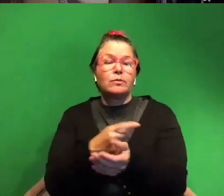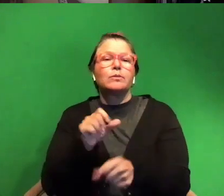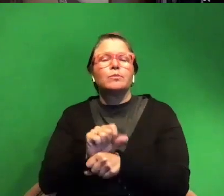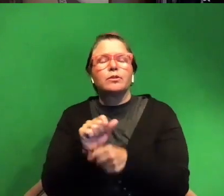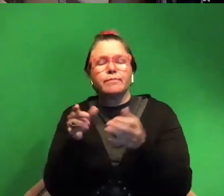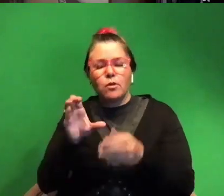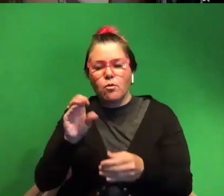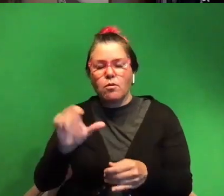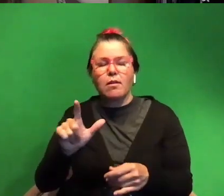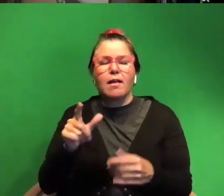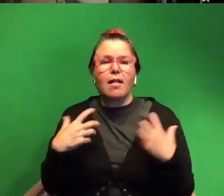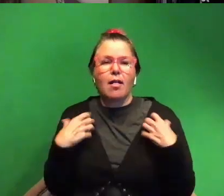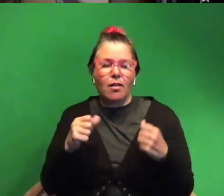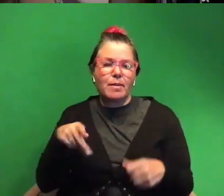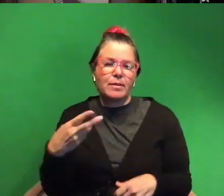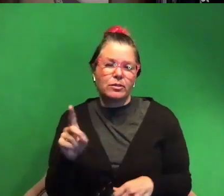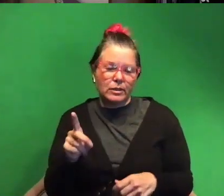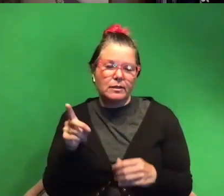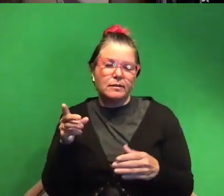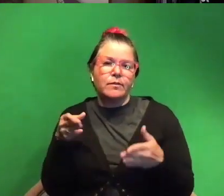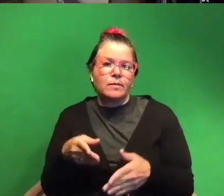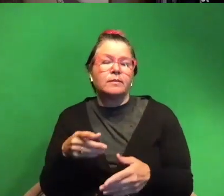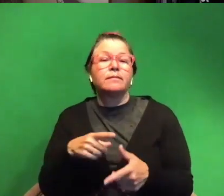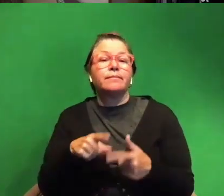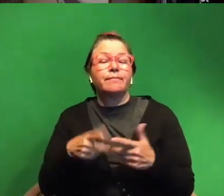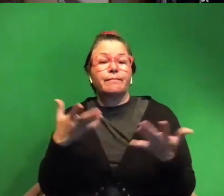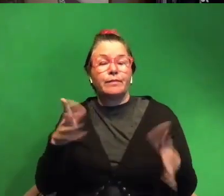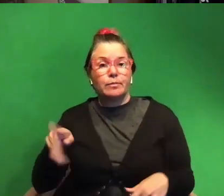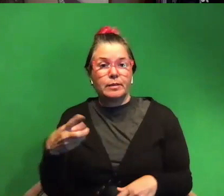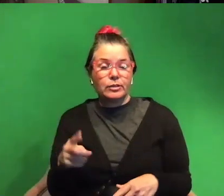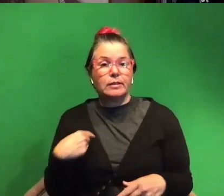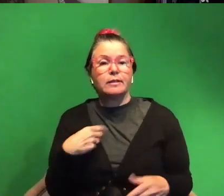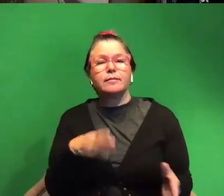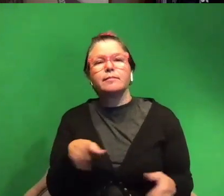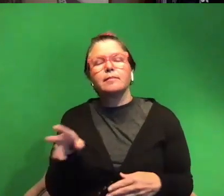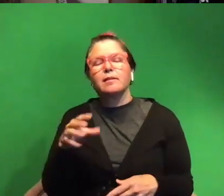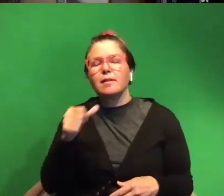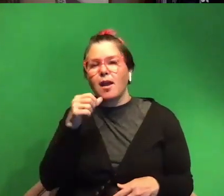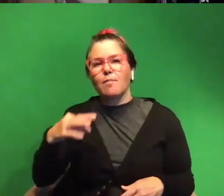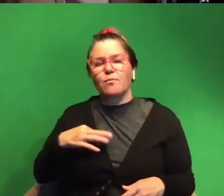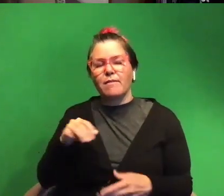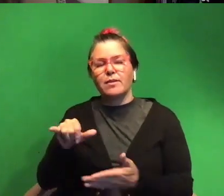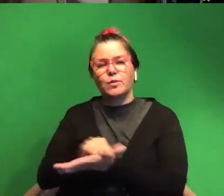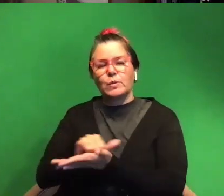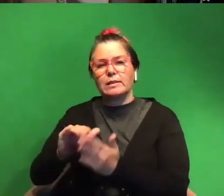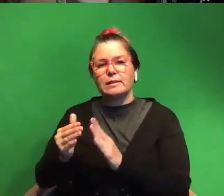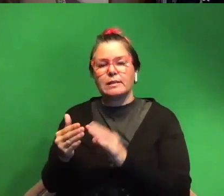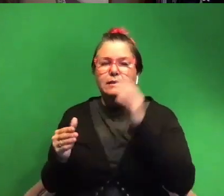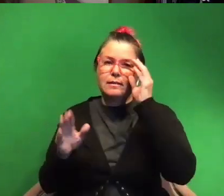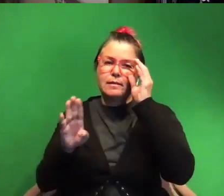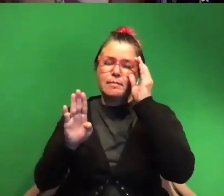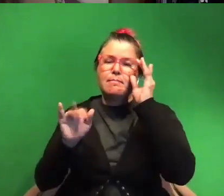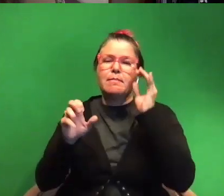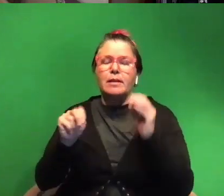coral health for my PhD. And then after my PhD, I worked at a nonprofit in New York City called the Billion Oyster